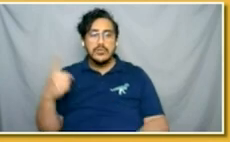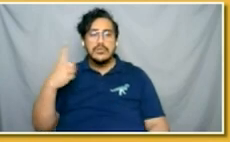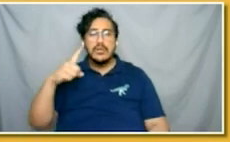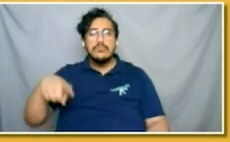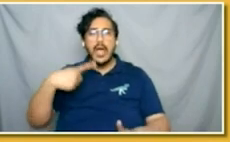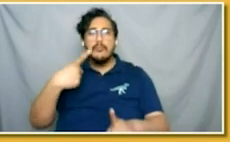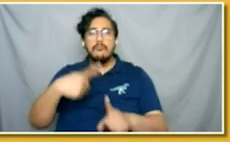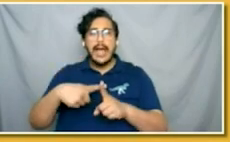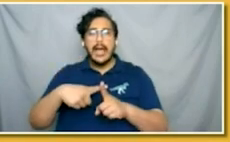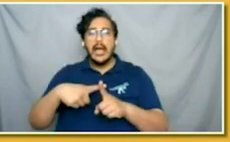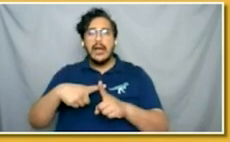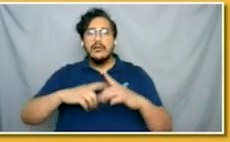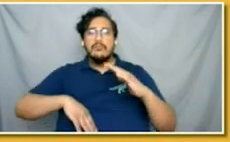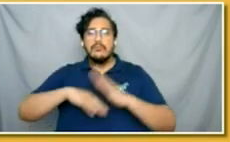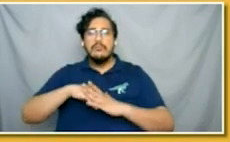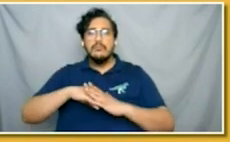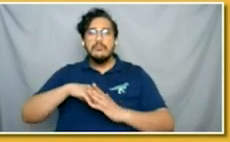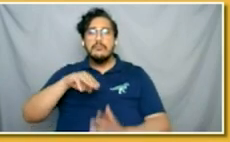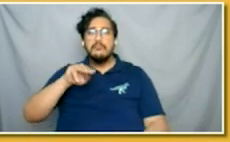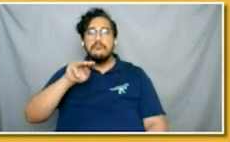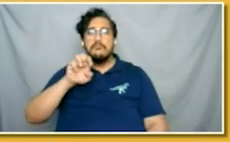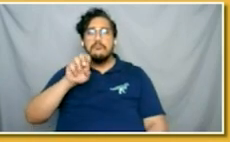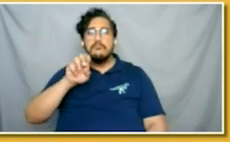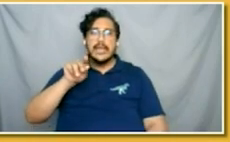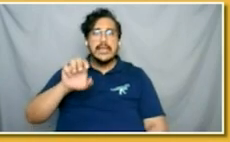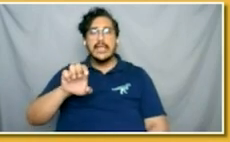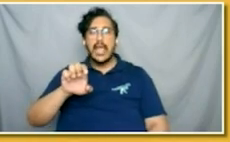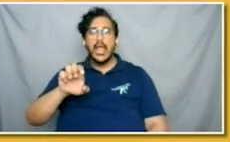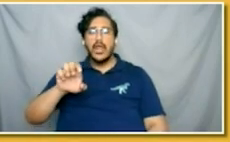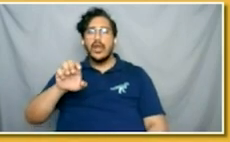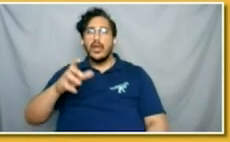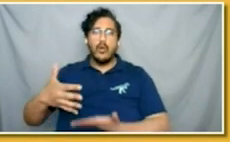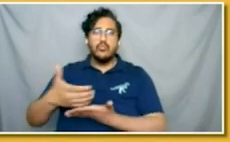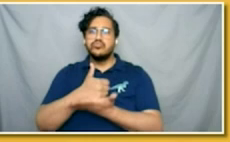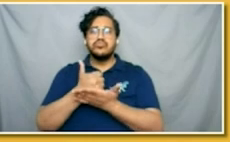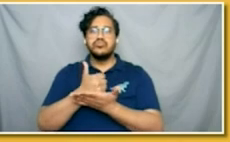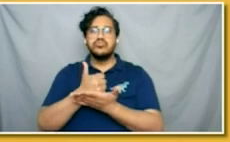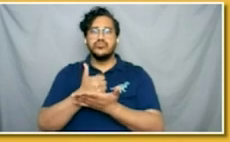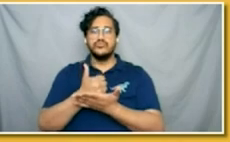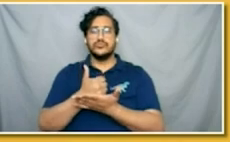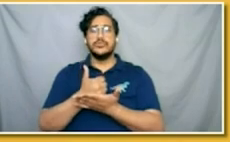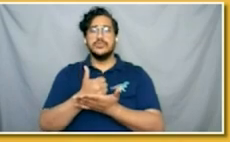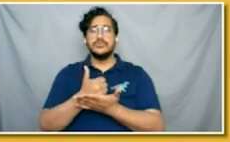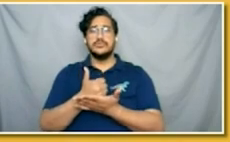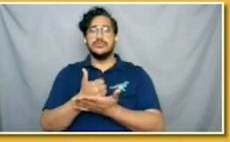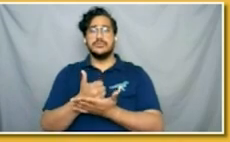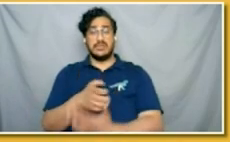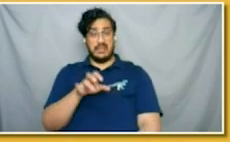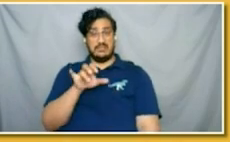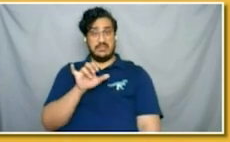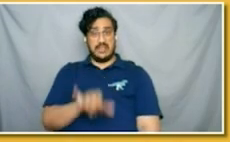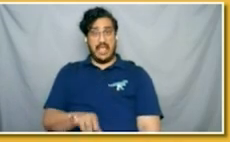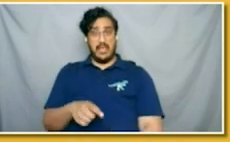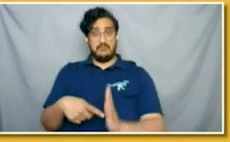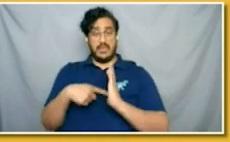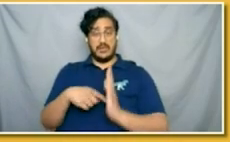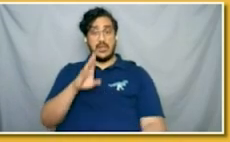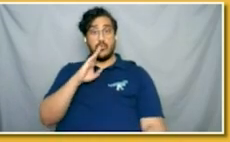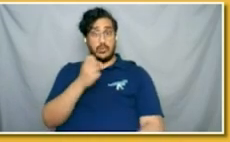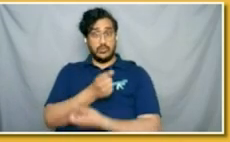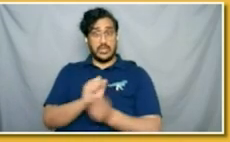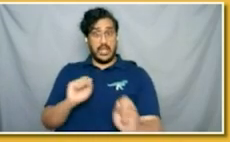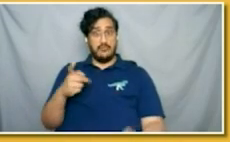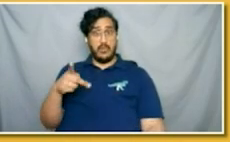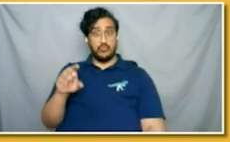Medicare participation, and, you know, and repealing the pre-funding mandate, which is going to save the Postal Service a lot of money